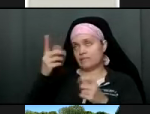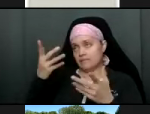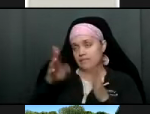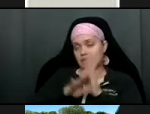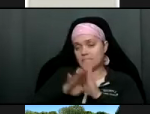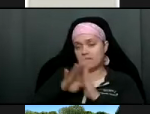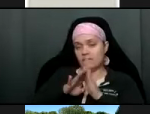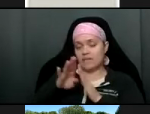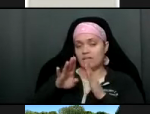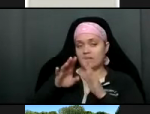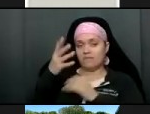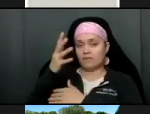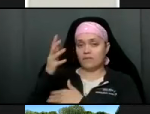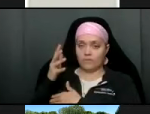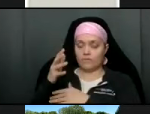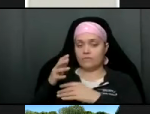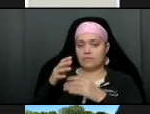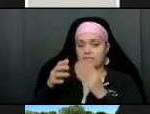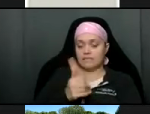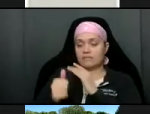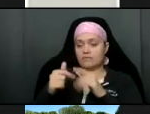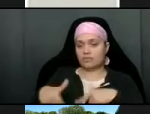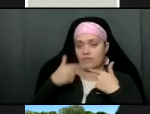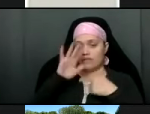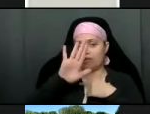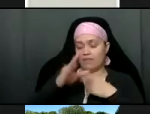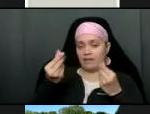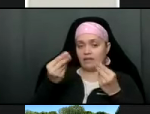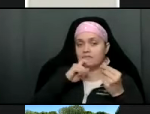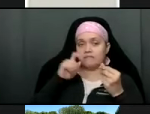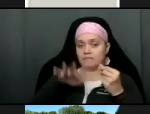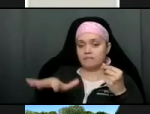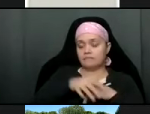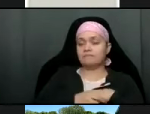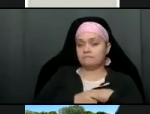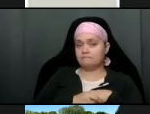developed wilderness skills to survive in that rugged place.